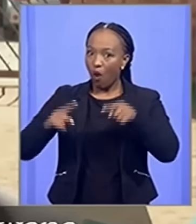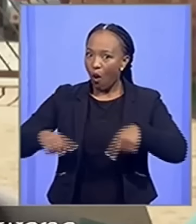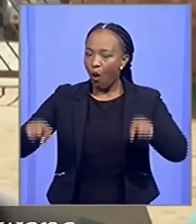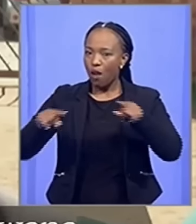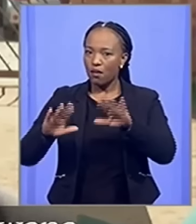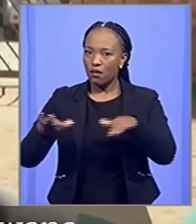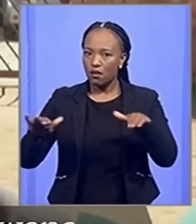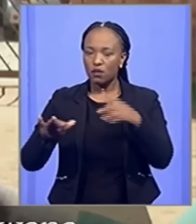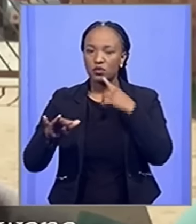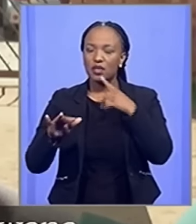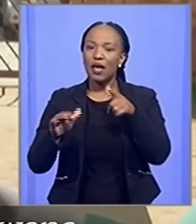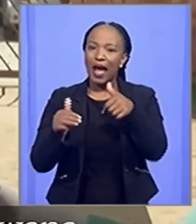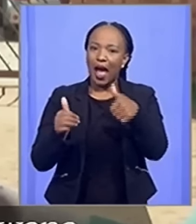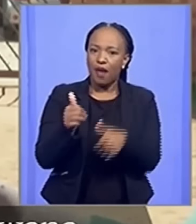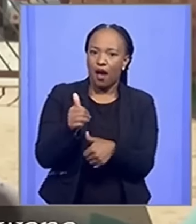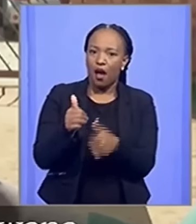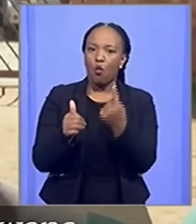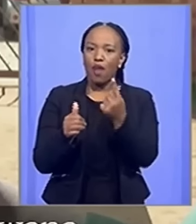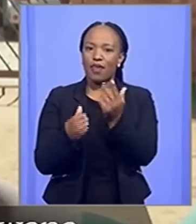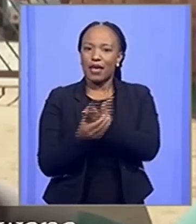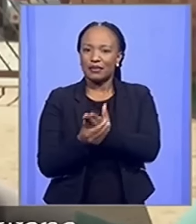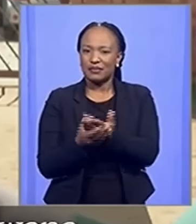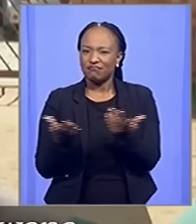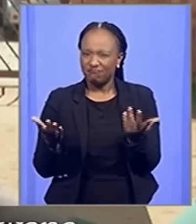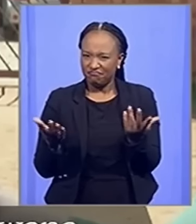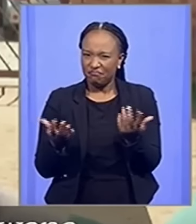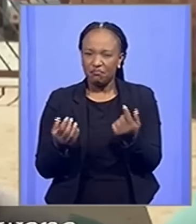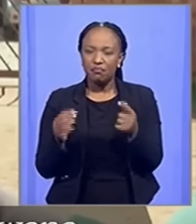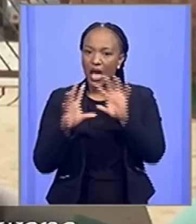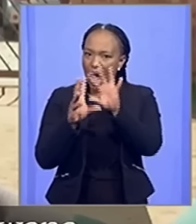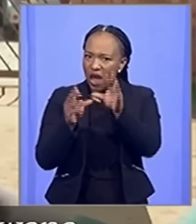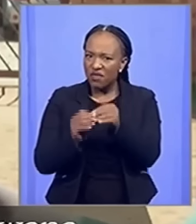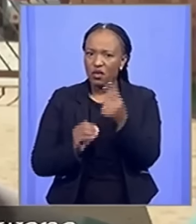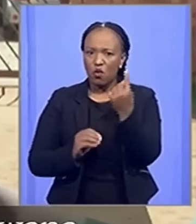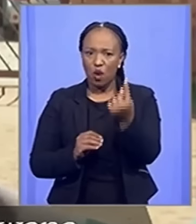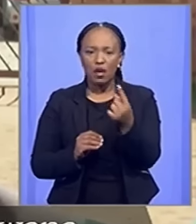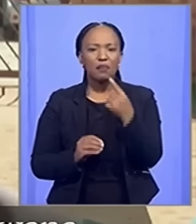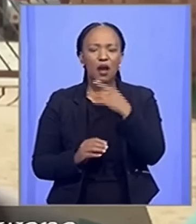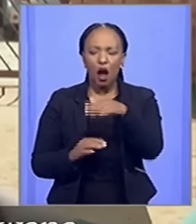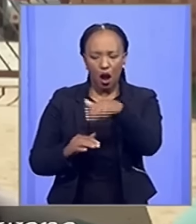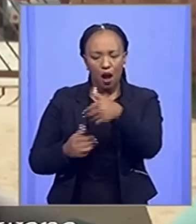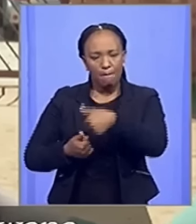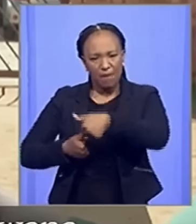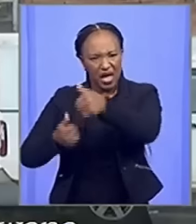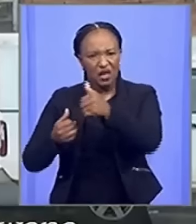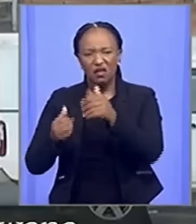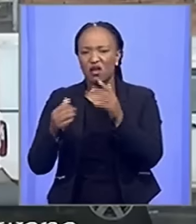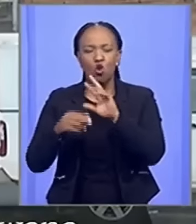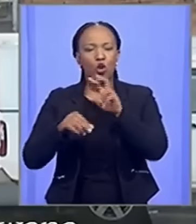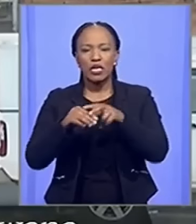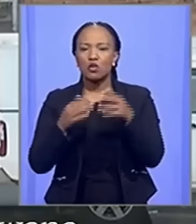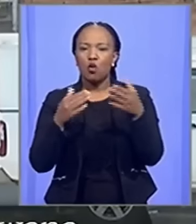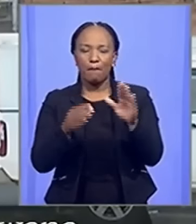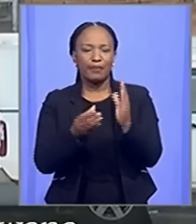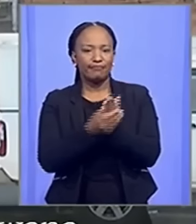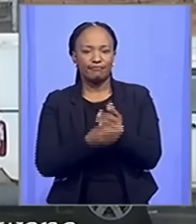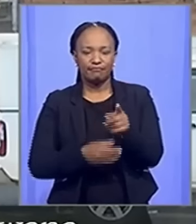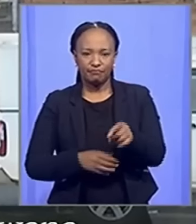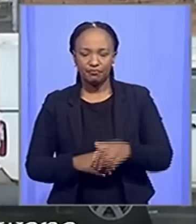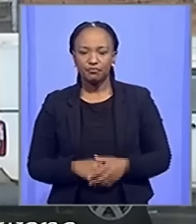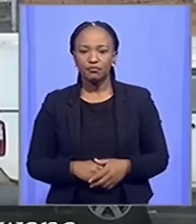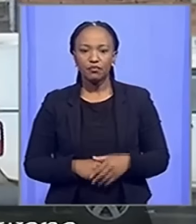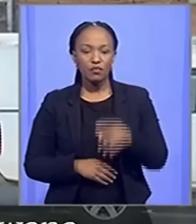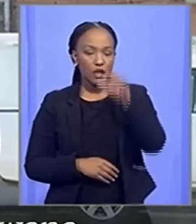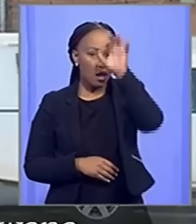o wela mo molatong o le mongwe ke so se le sengwe nna ke boe ke se ka tsenya case. Ho sa le jwalo,